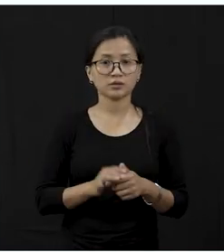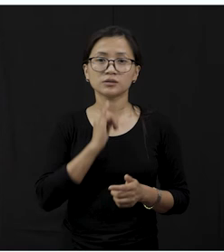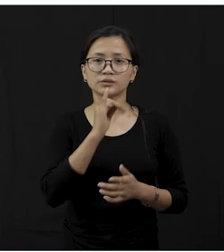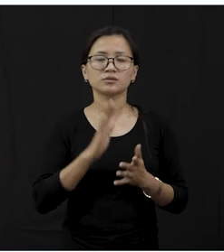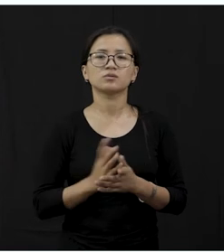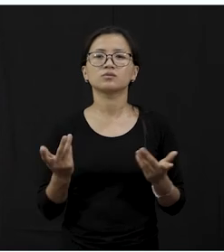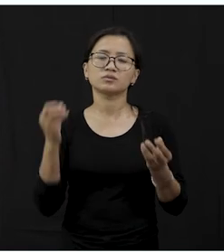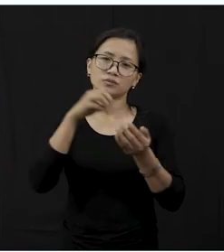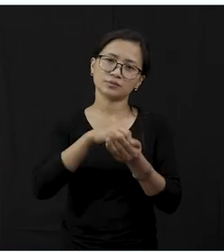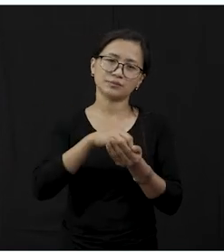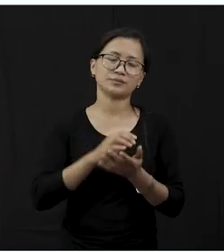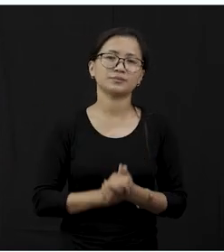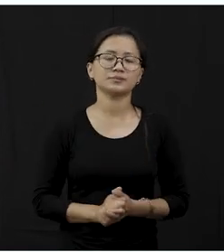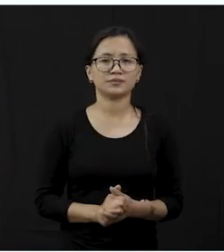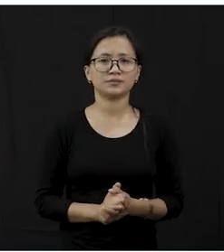bless according to that.